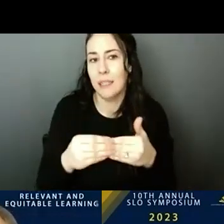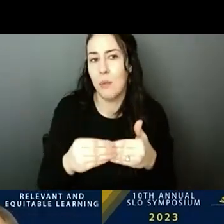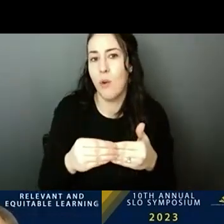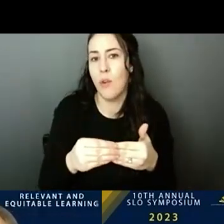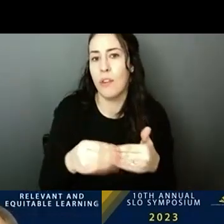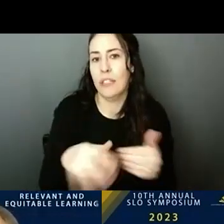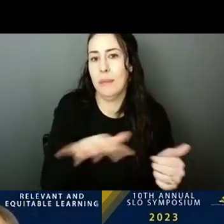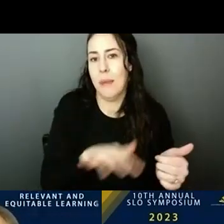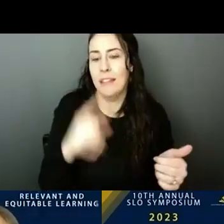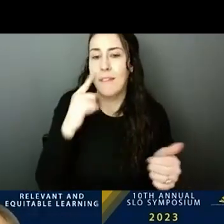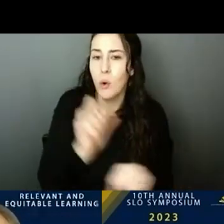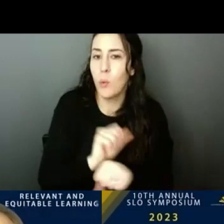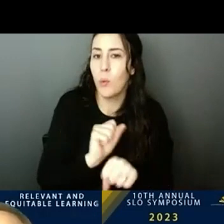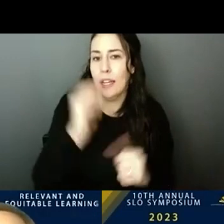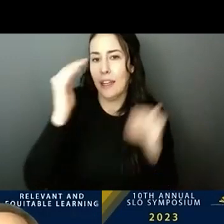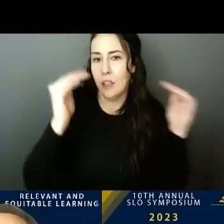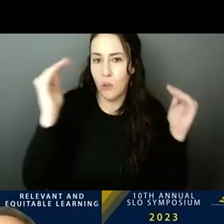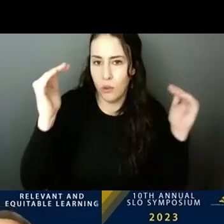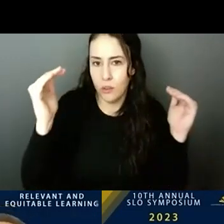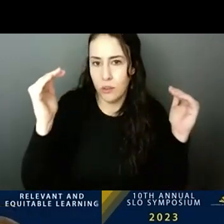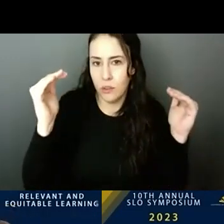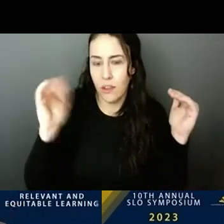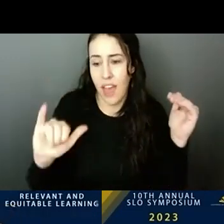increasing population.